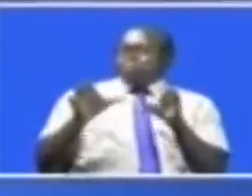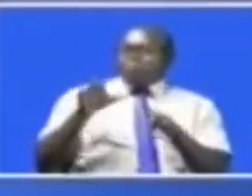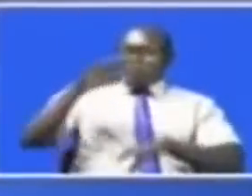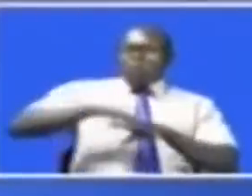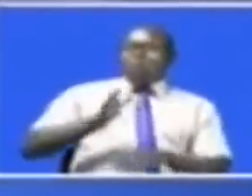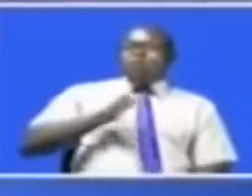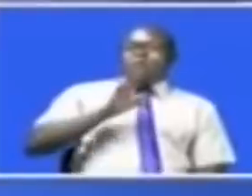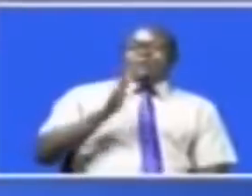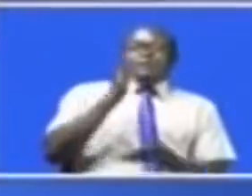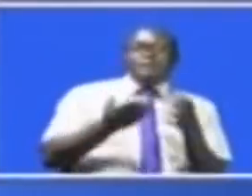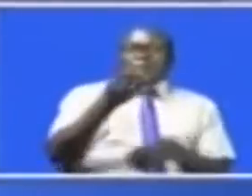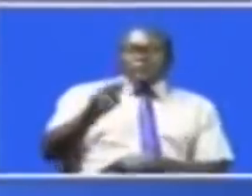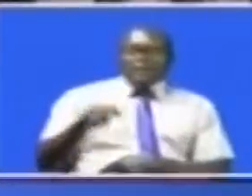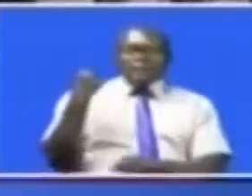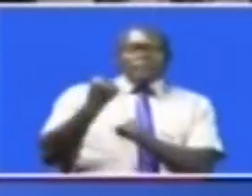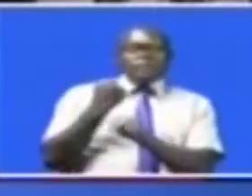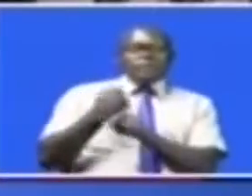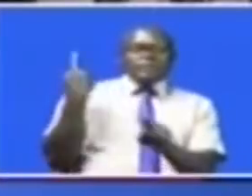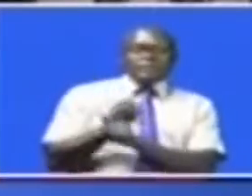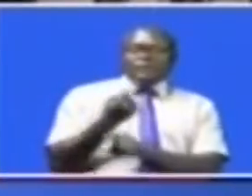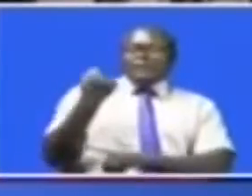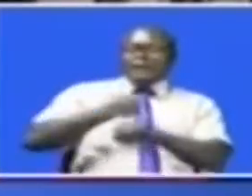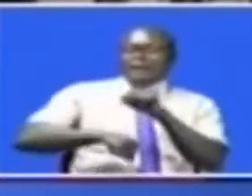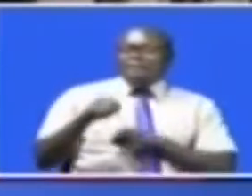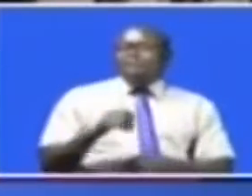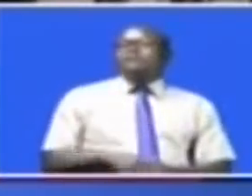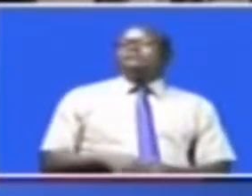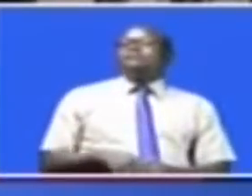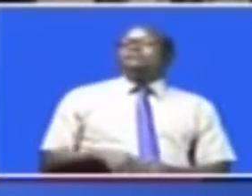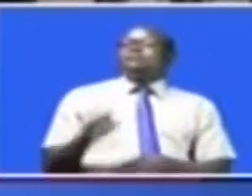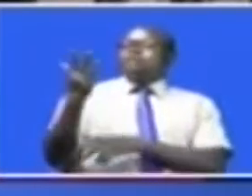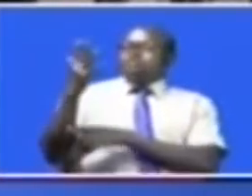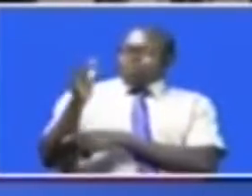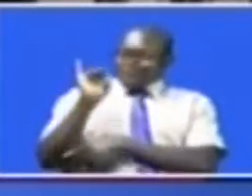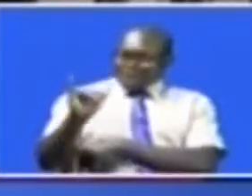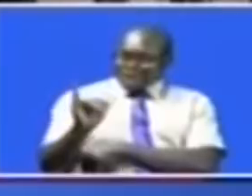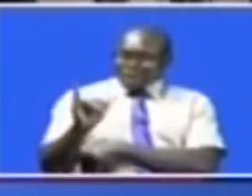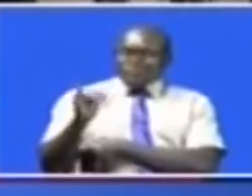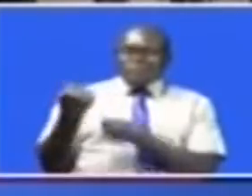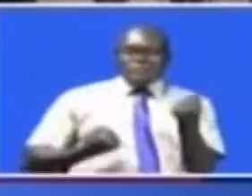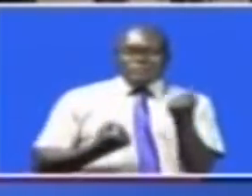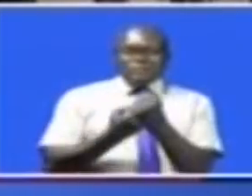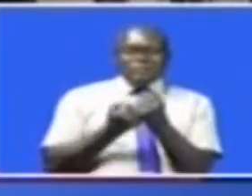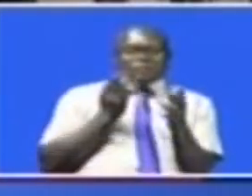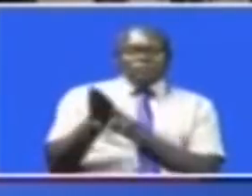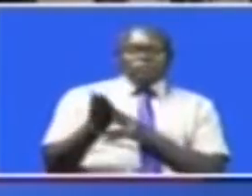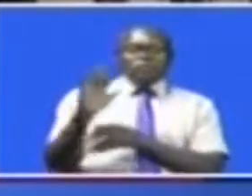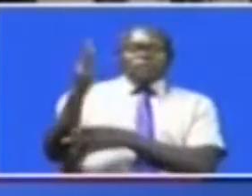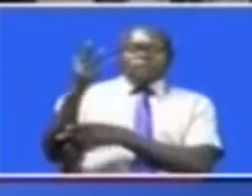lake. Some of them are doing some activities like tree nurseries, which are also they're being supported through the